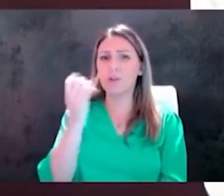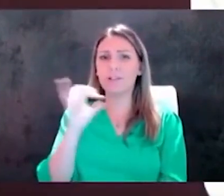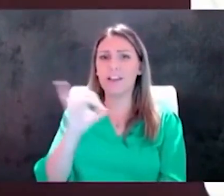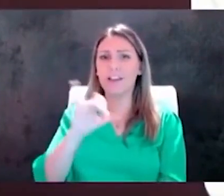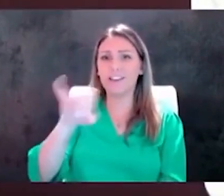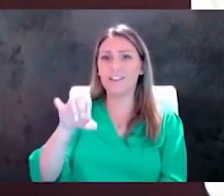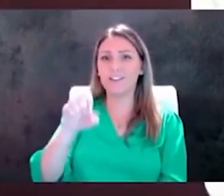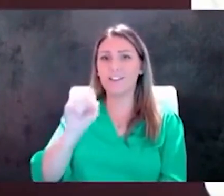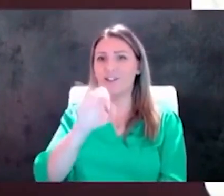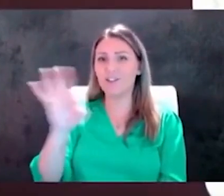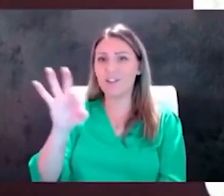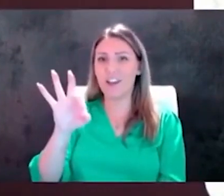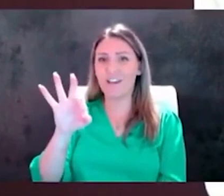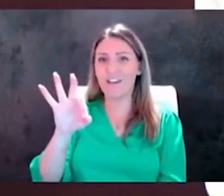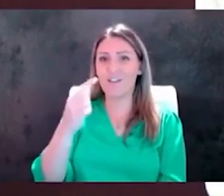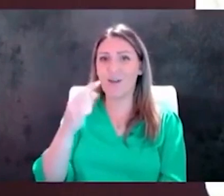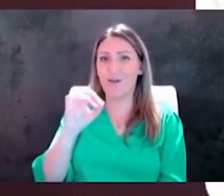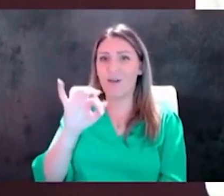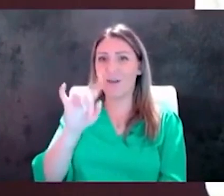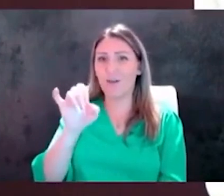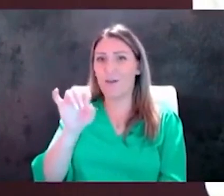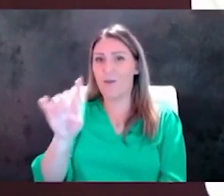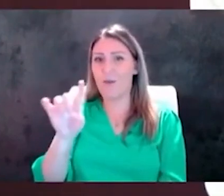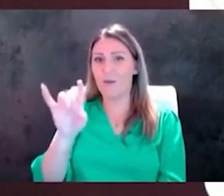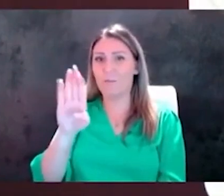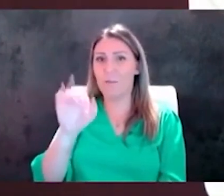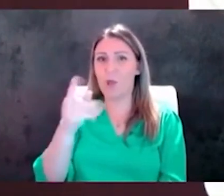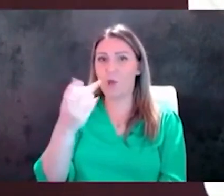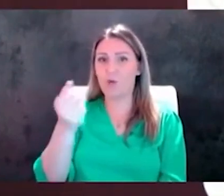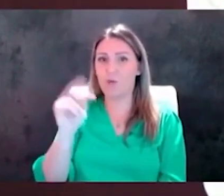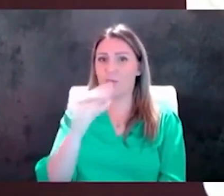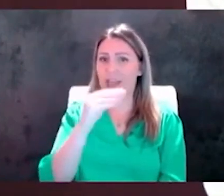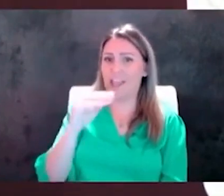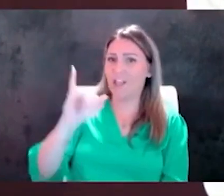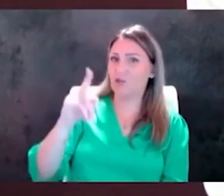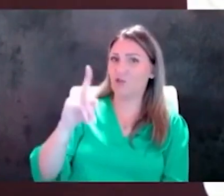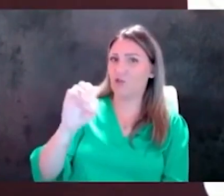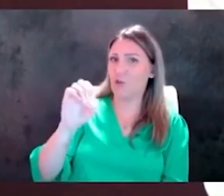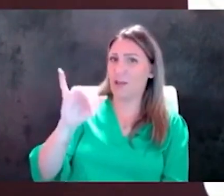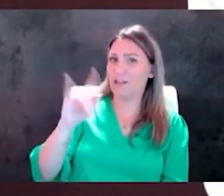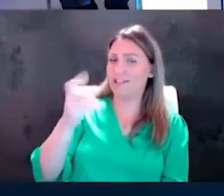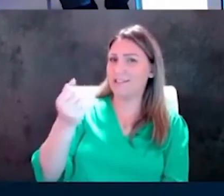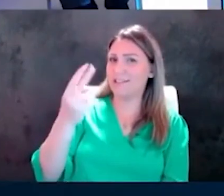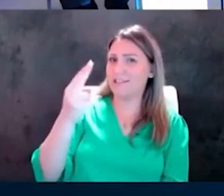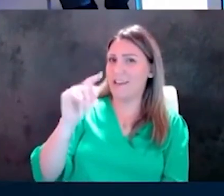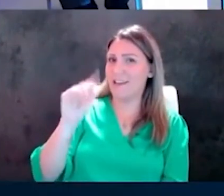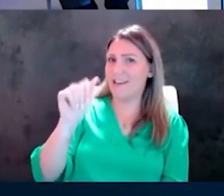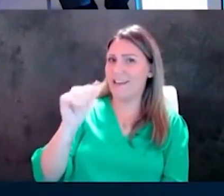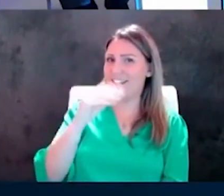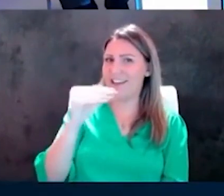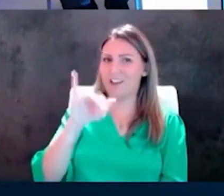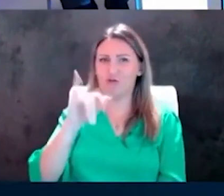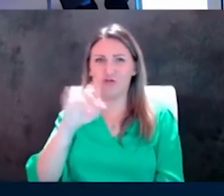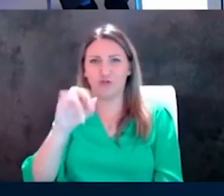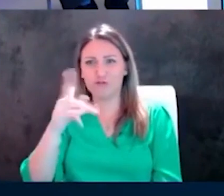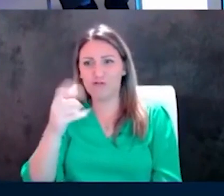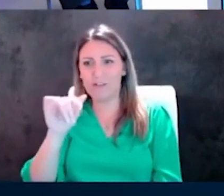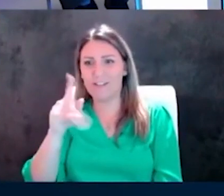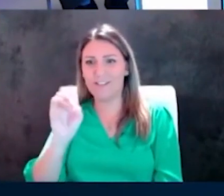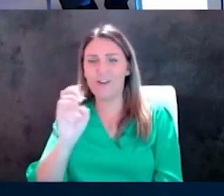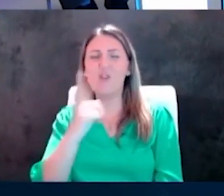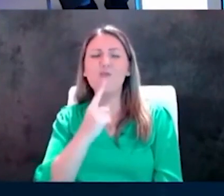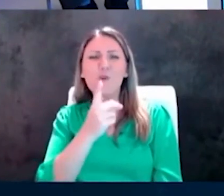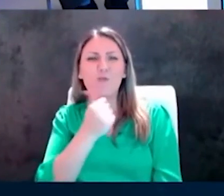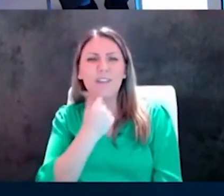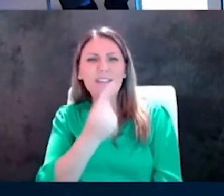Yes, I have heard that, and Joe Montana and Daniel Craig. Wait, who I'm did not I sure tell who I'd you? rather look like the most. Who did I tell you reminded me of last week?